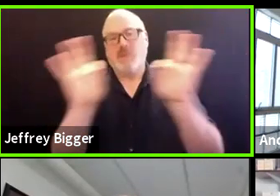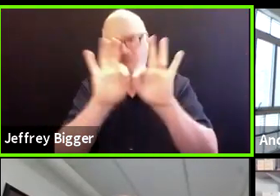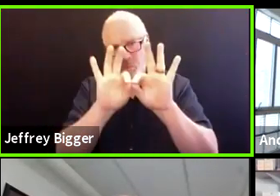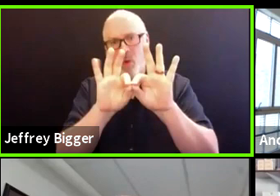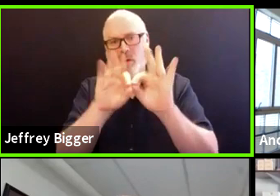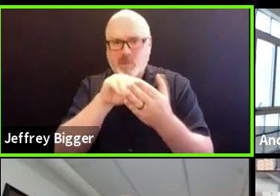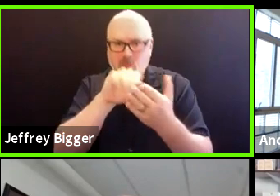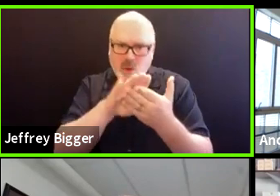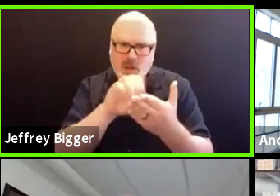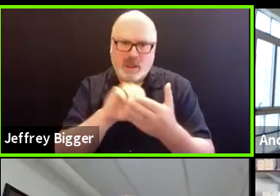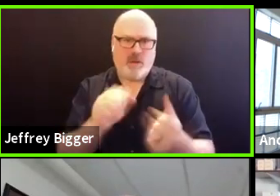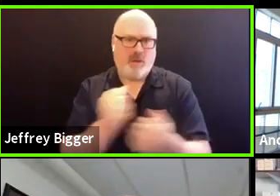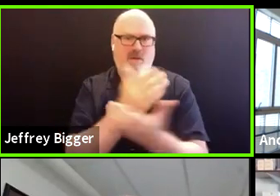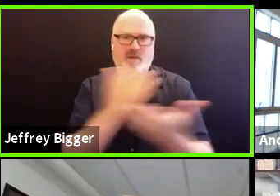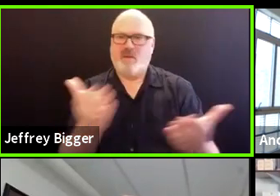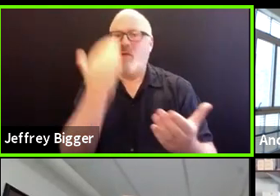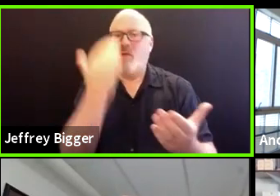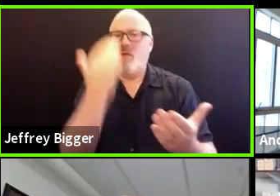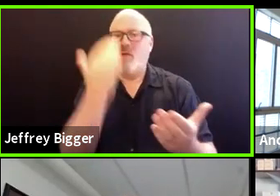any.